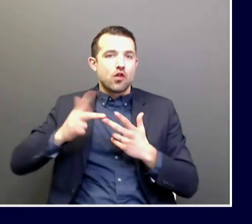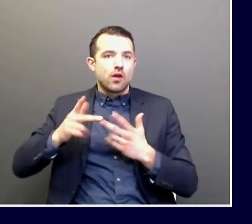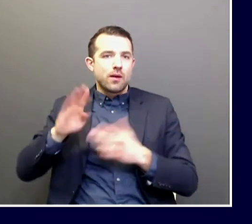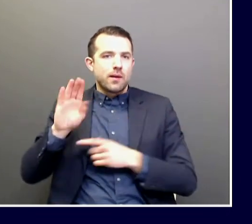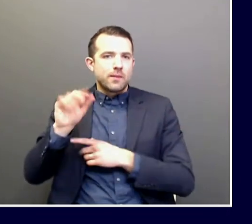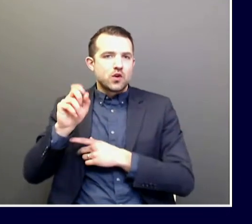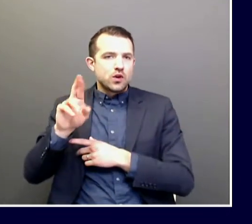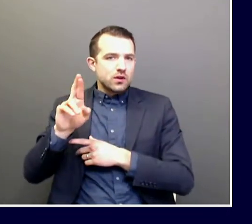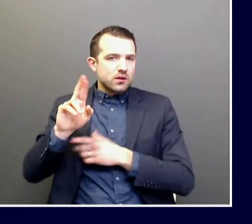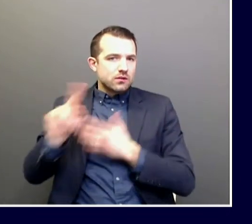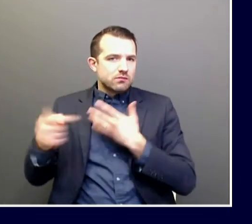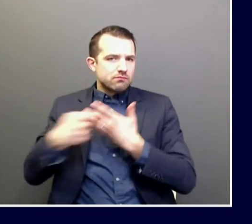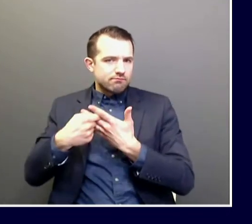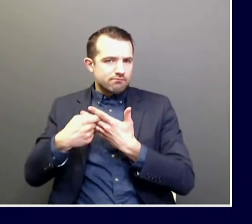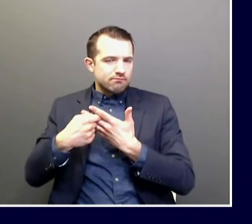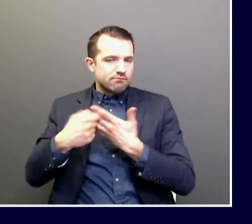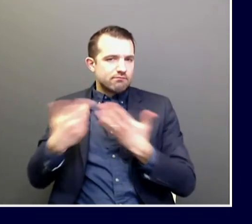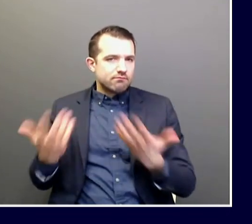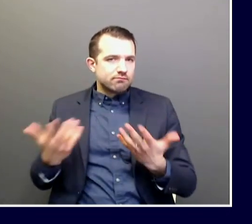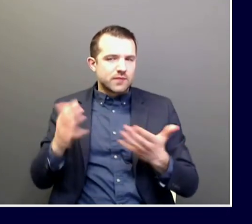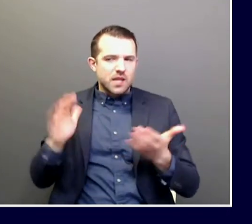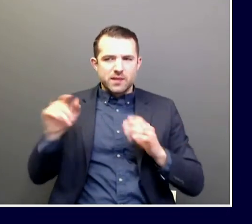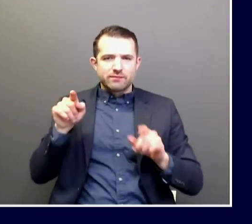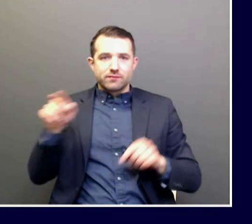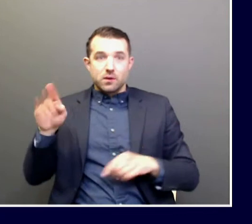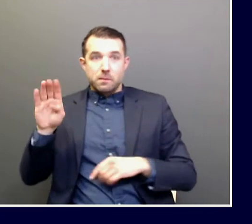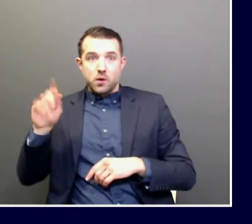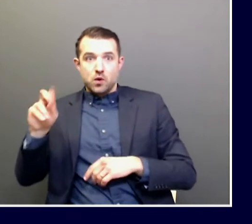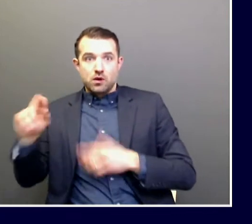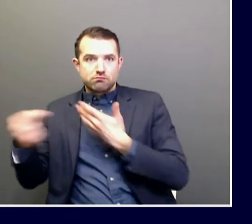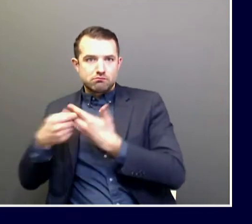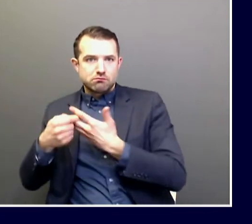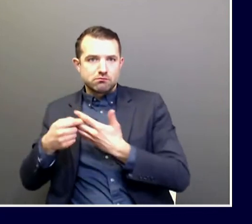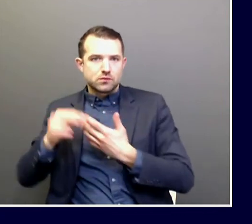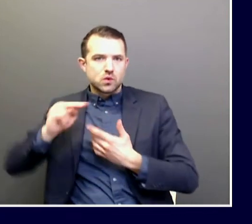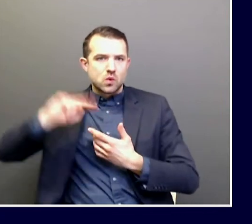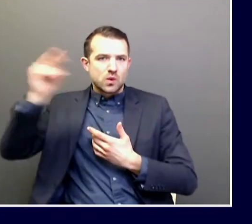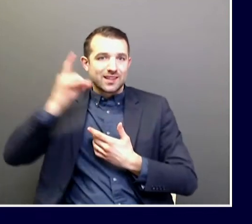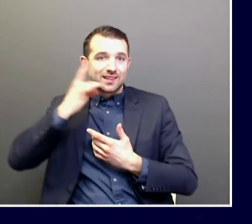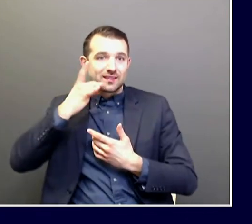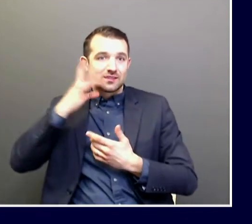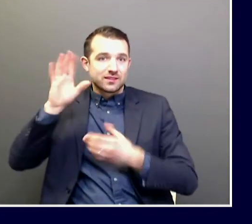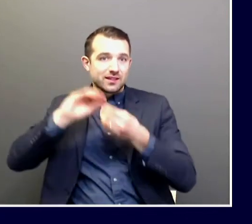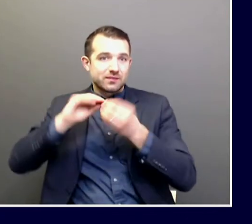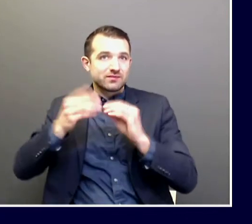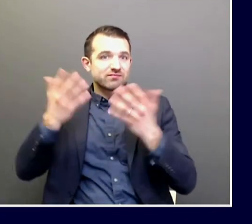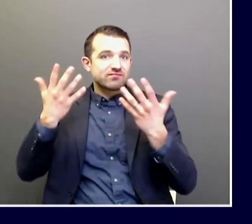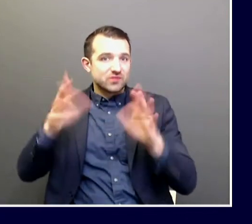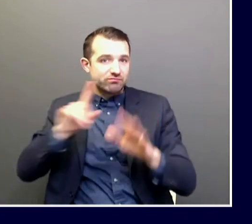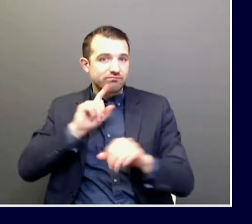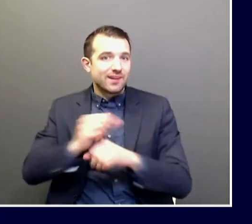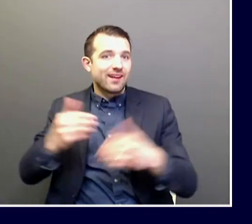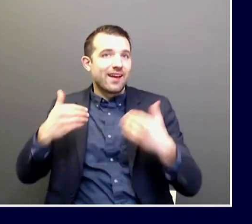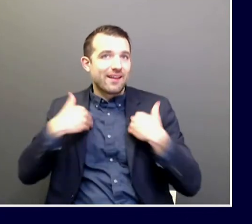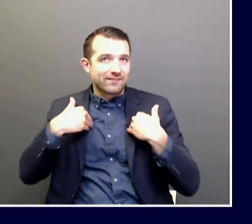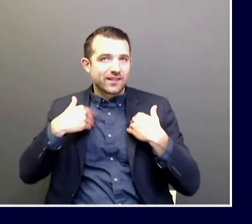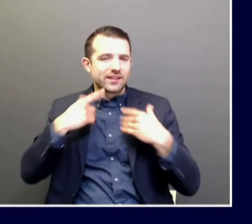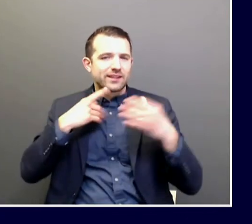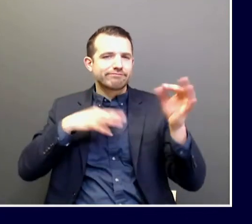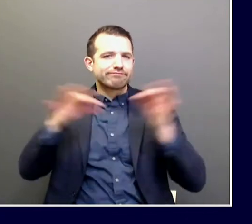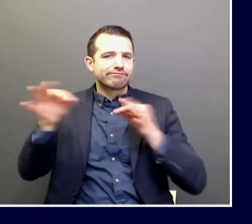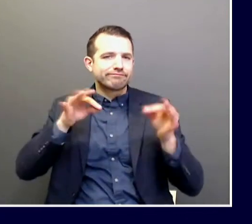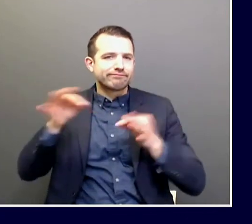White House. It showed that people who had had a second shot of an mRNA, like a Pfizer or Moderna, if it had been more than 6